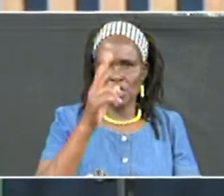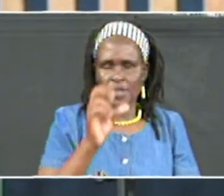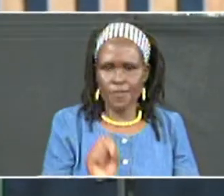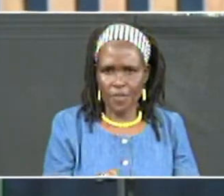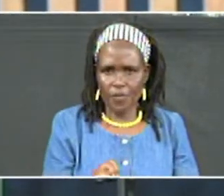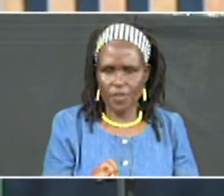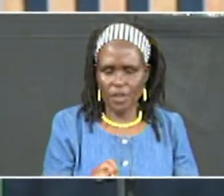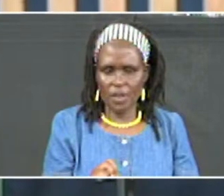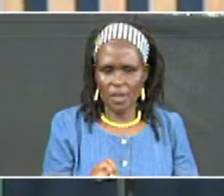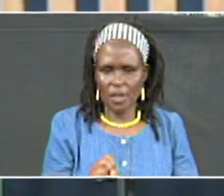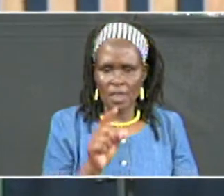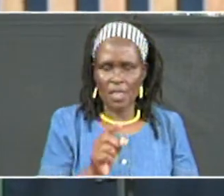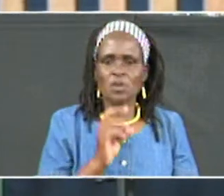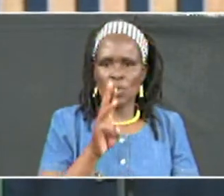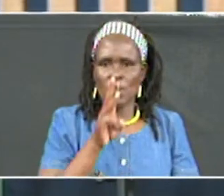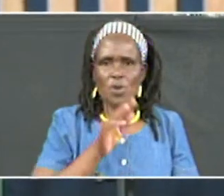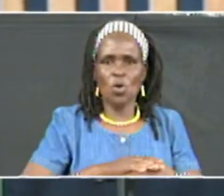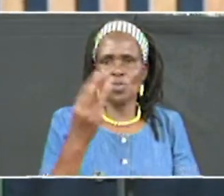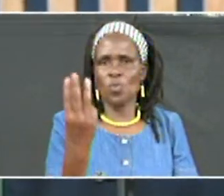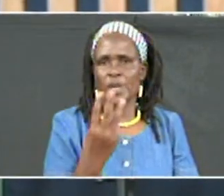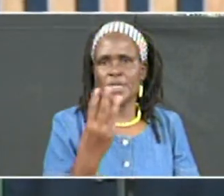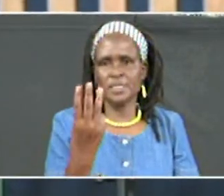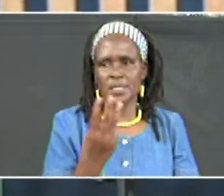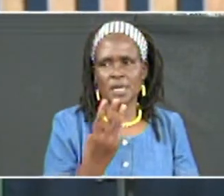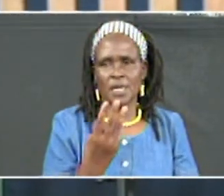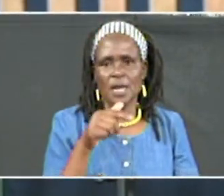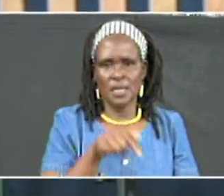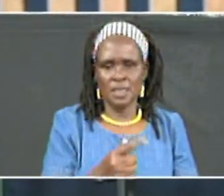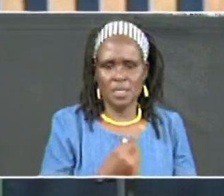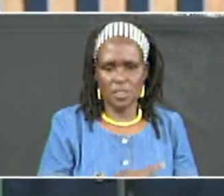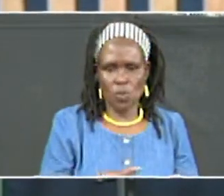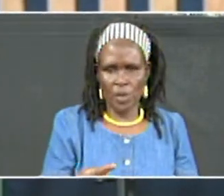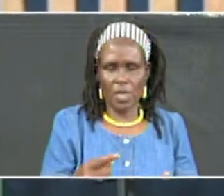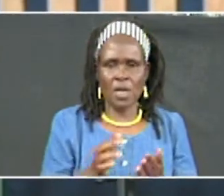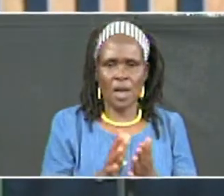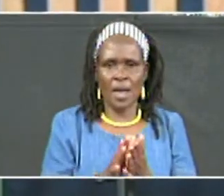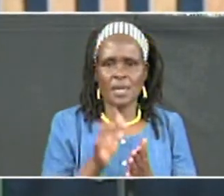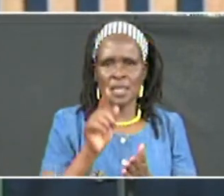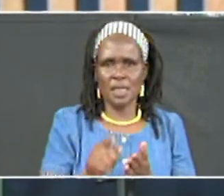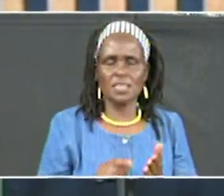will be Wednesday this